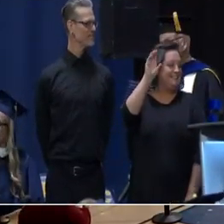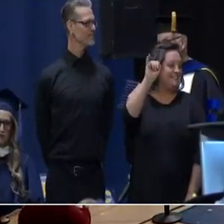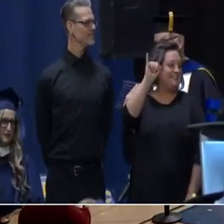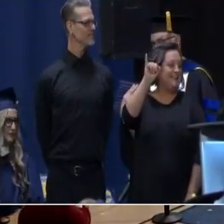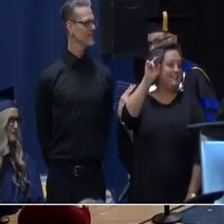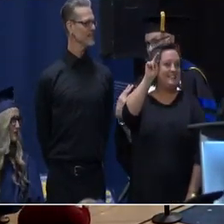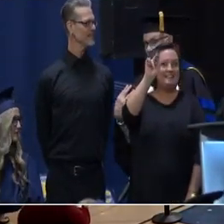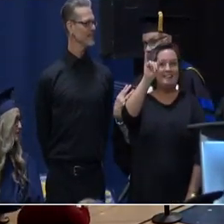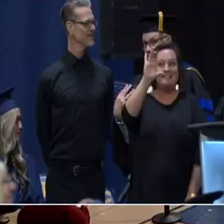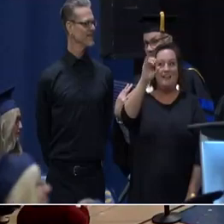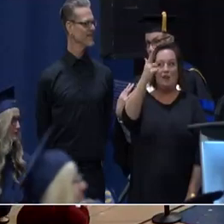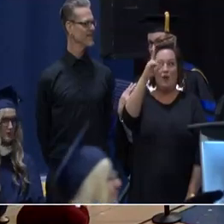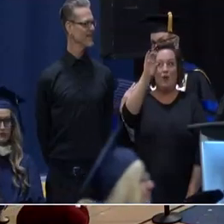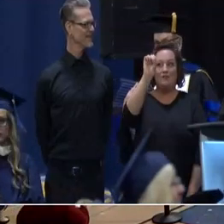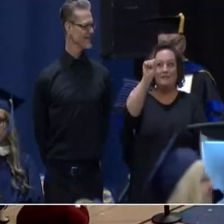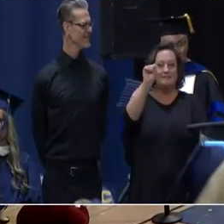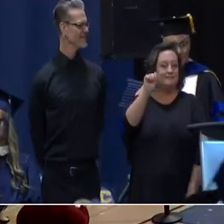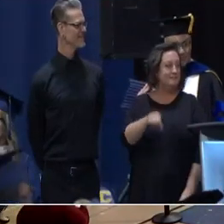Stacy Nichols.